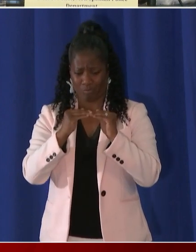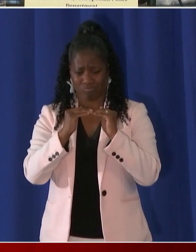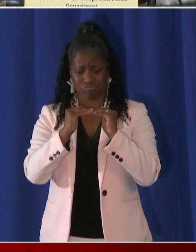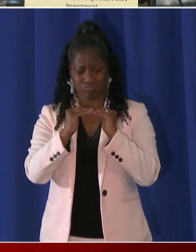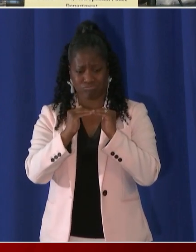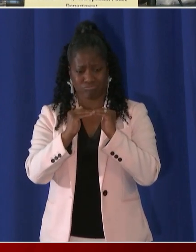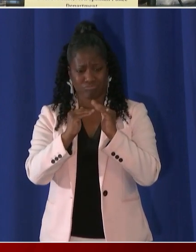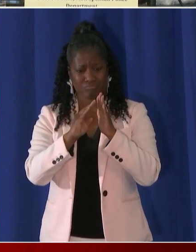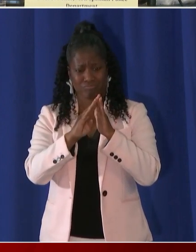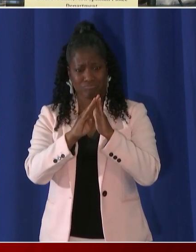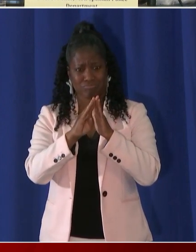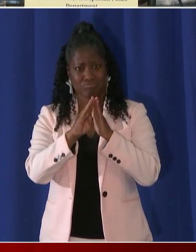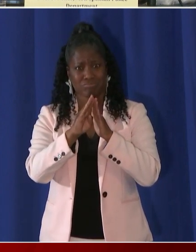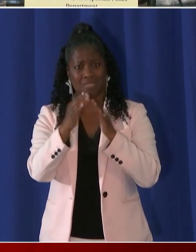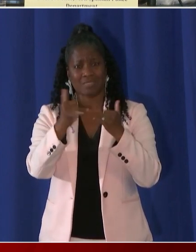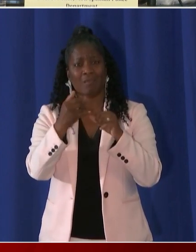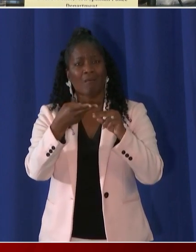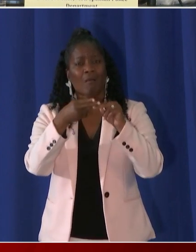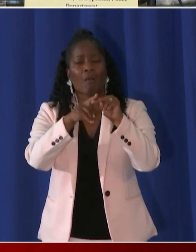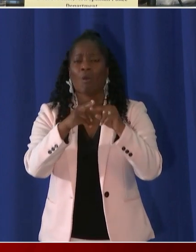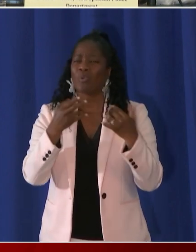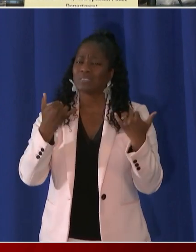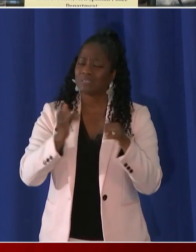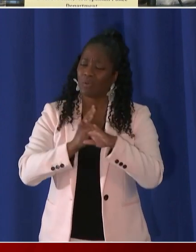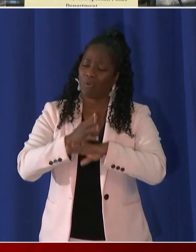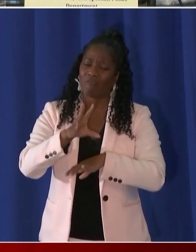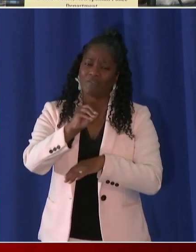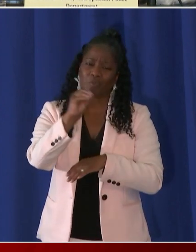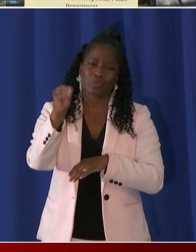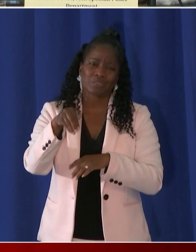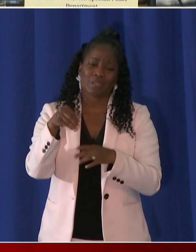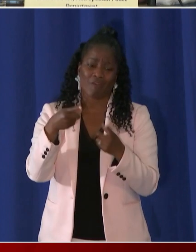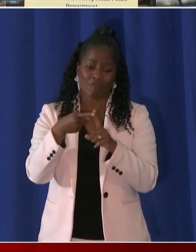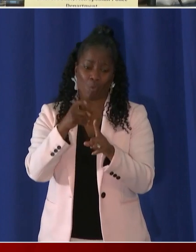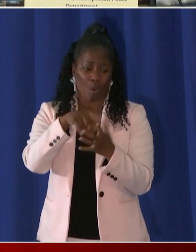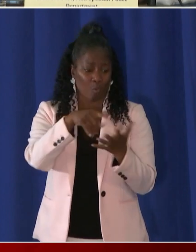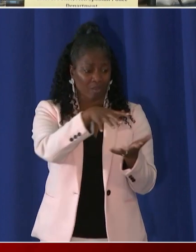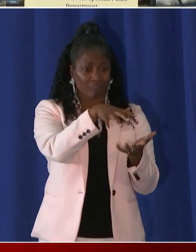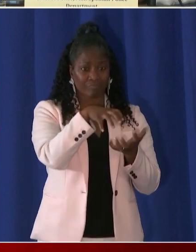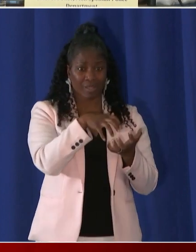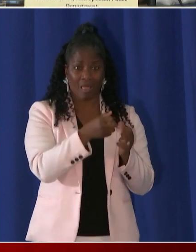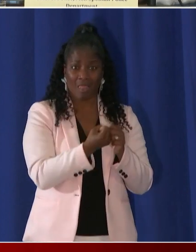already this year 50% over the firearms that we recovered last year.